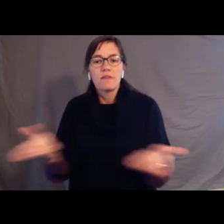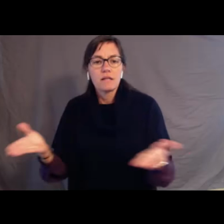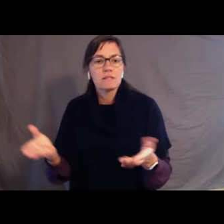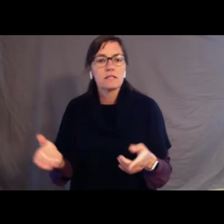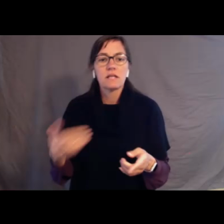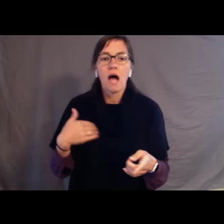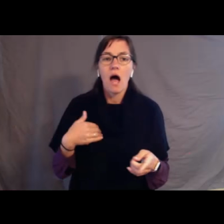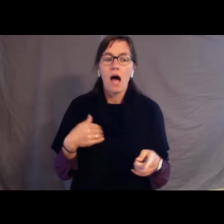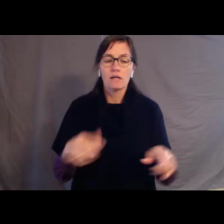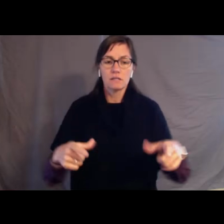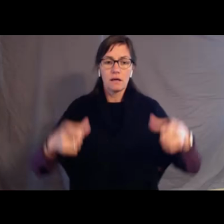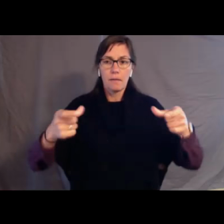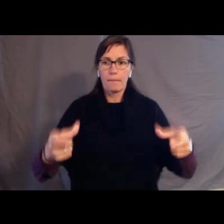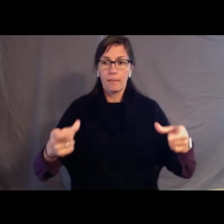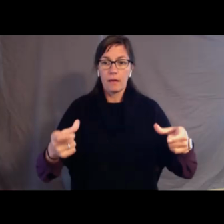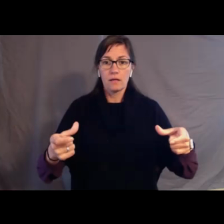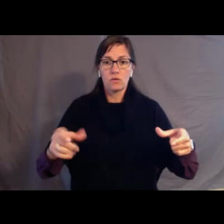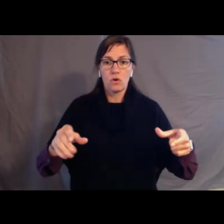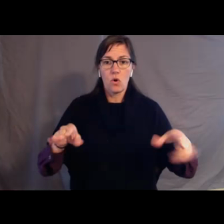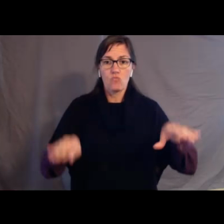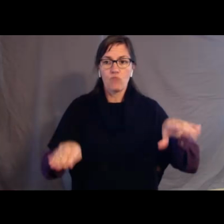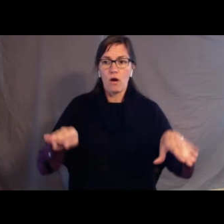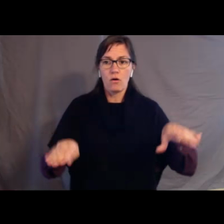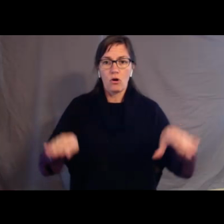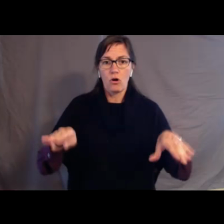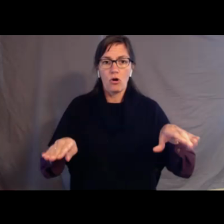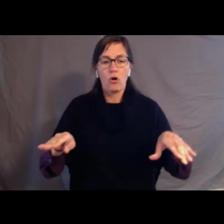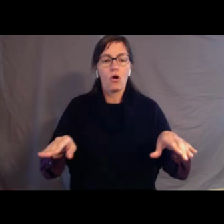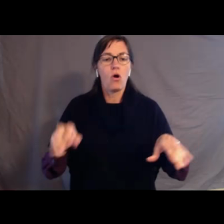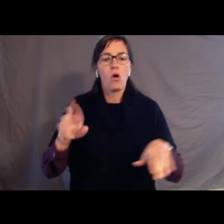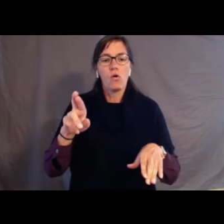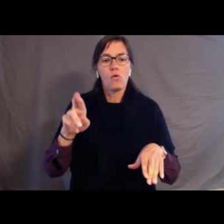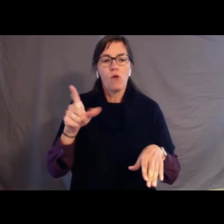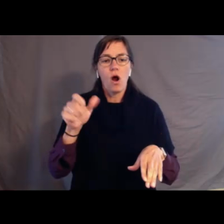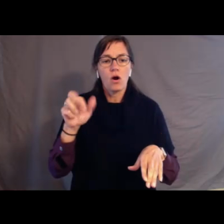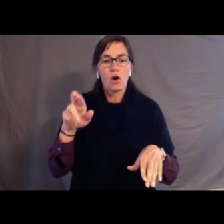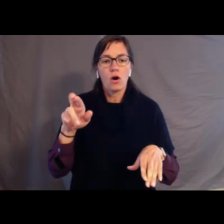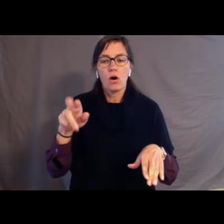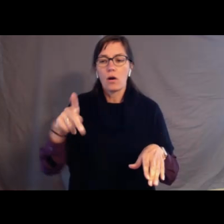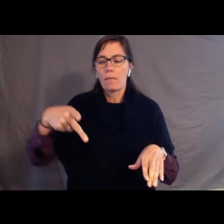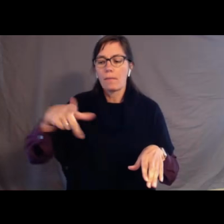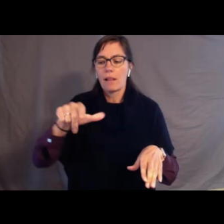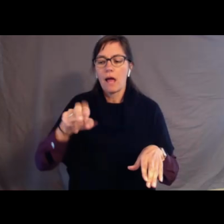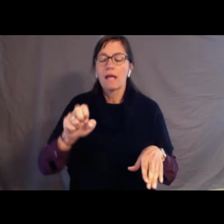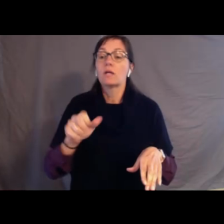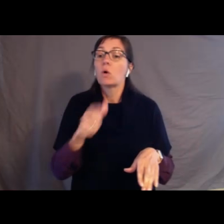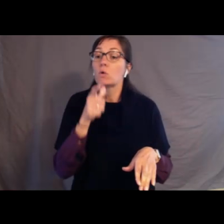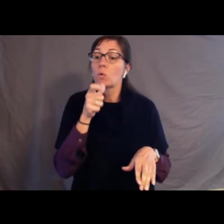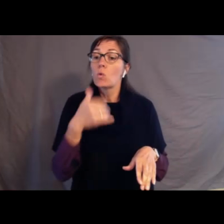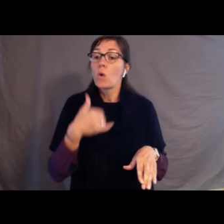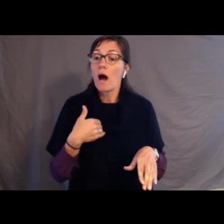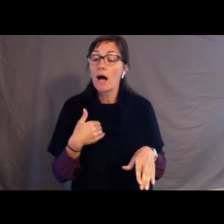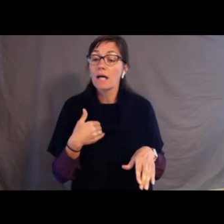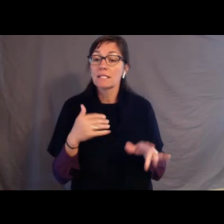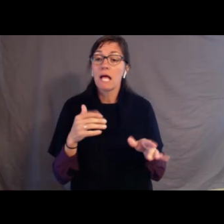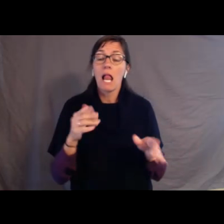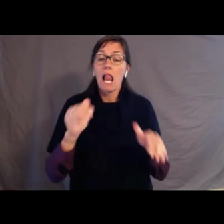we think about some of our students, if I had a student who had minimal vision, I may use a texture on one of